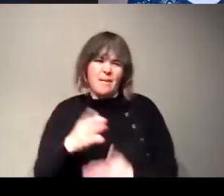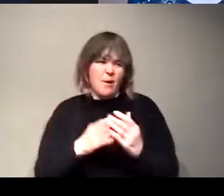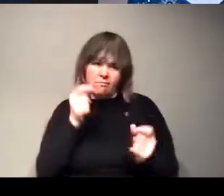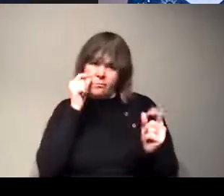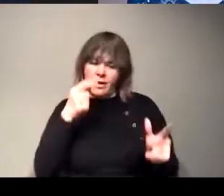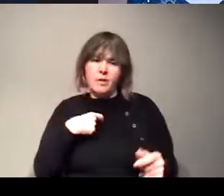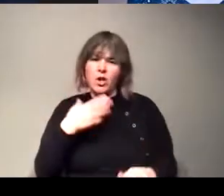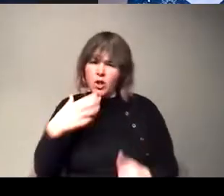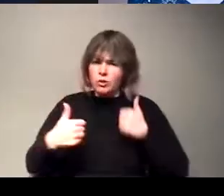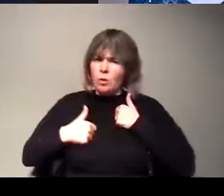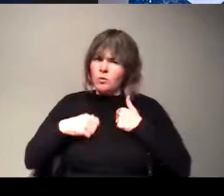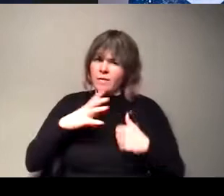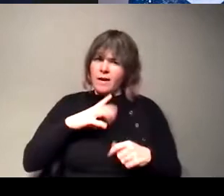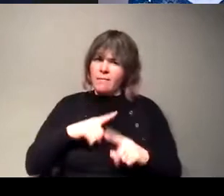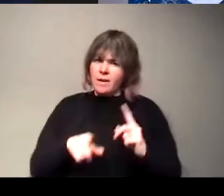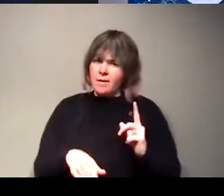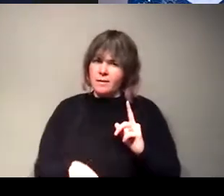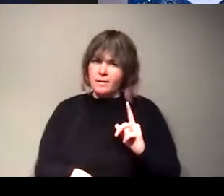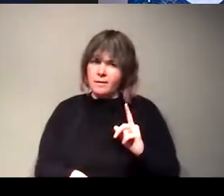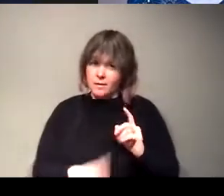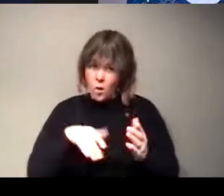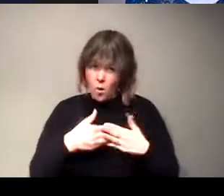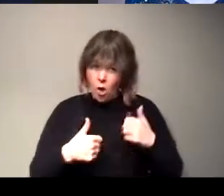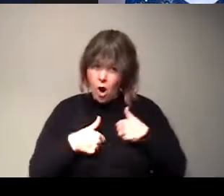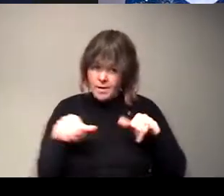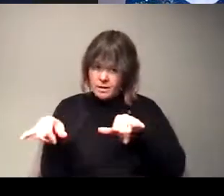Good soldier and all that, but like a whole army?